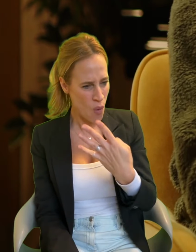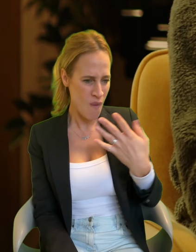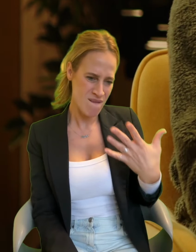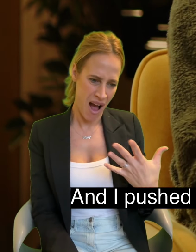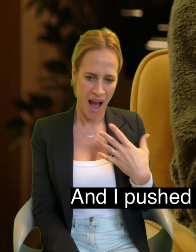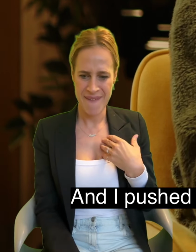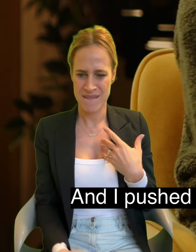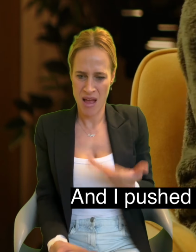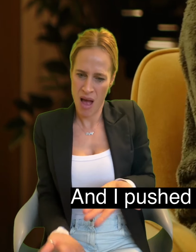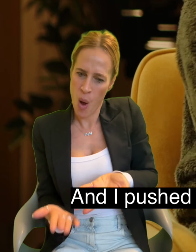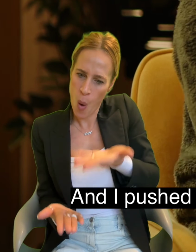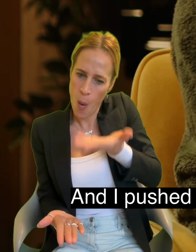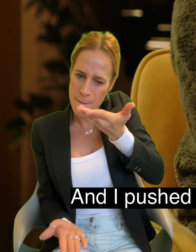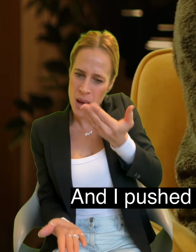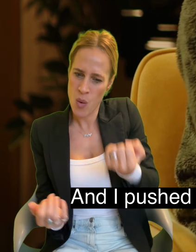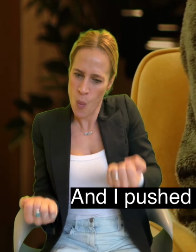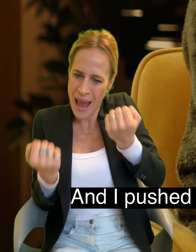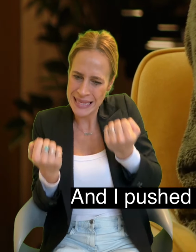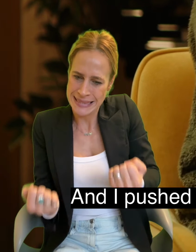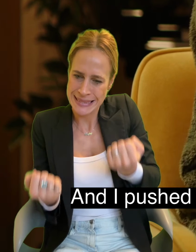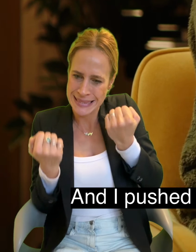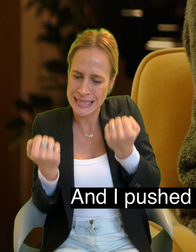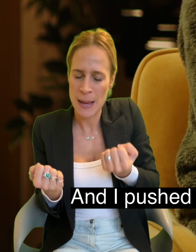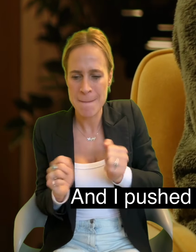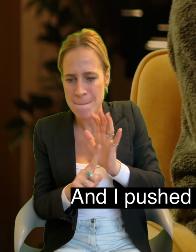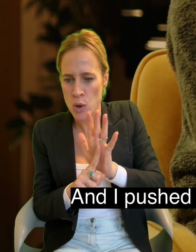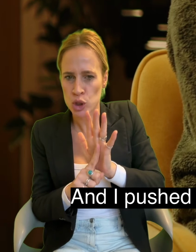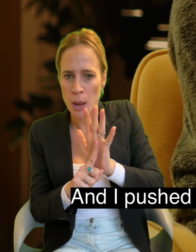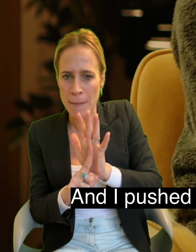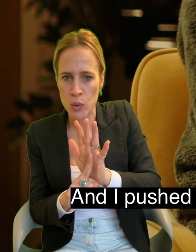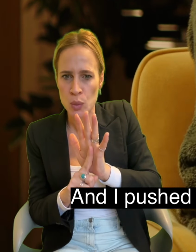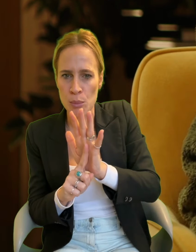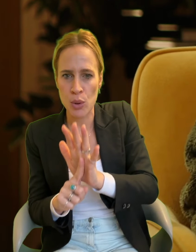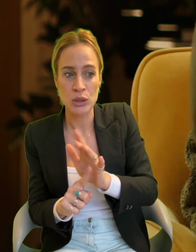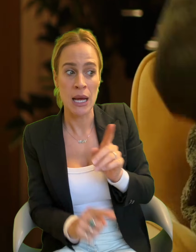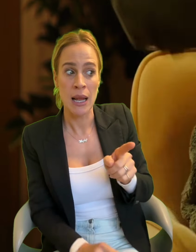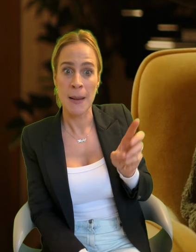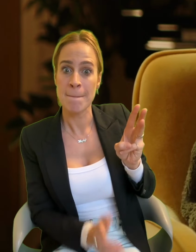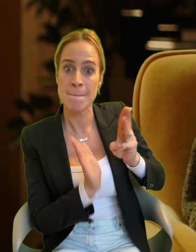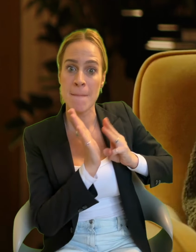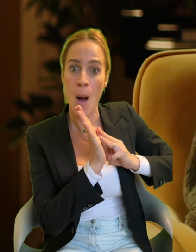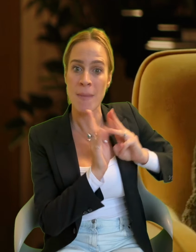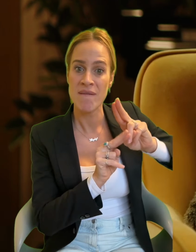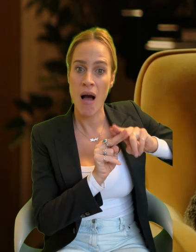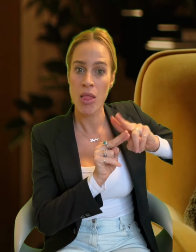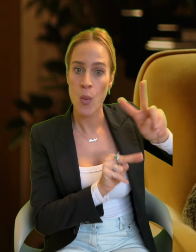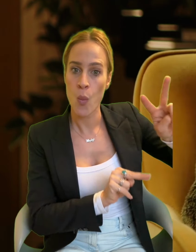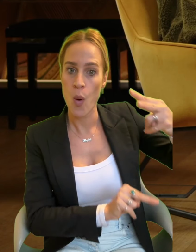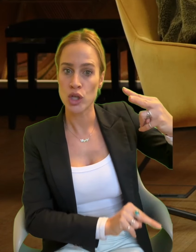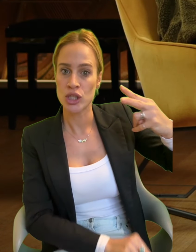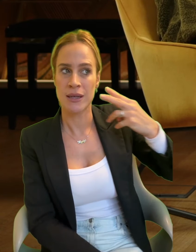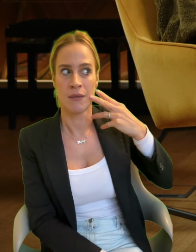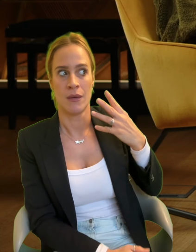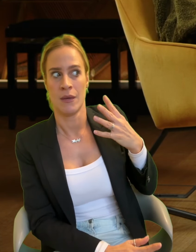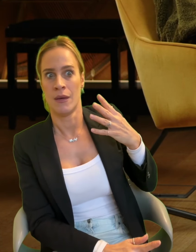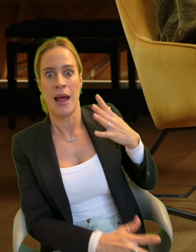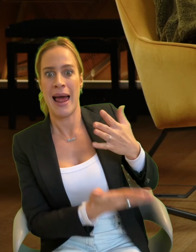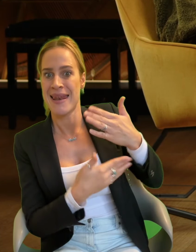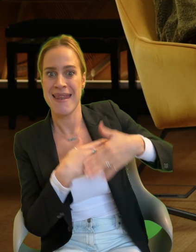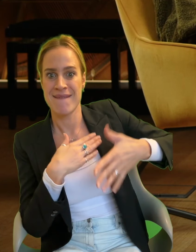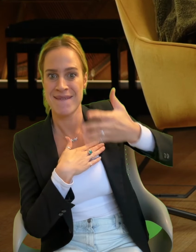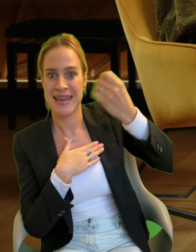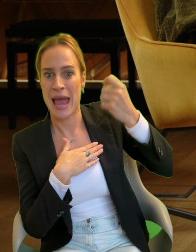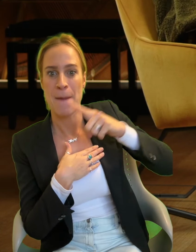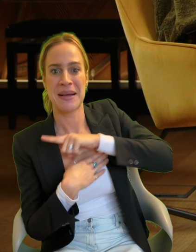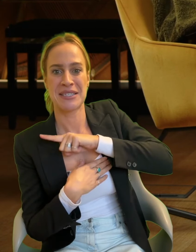something. And I pushed him for 20 minutes, and his mum and dad was there, and his dad was huge. His dad was a mountain. I'd never forget it, and I love telling the